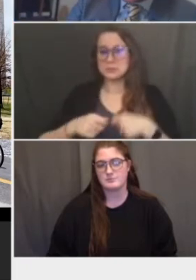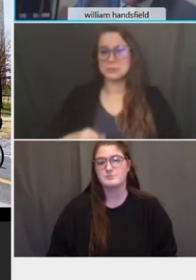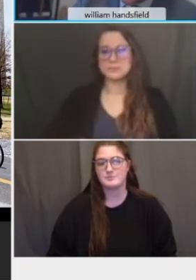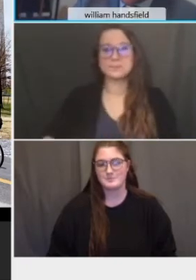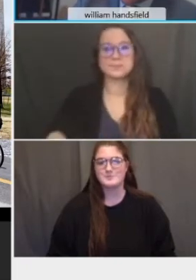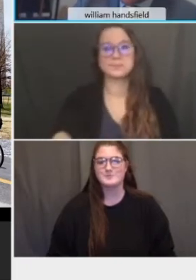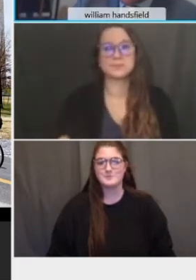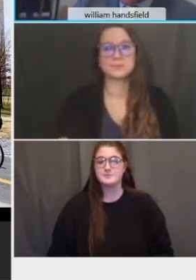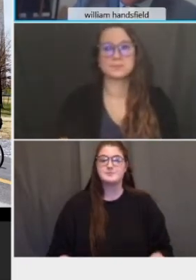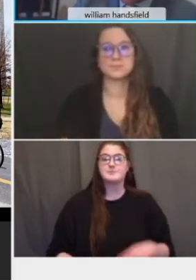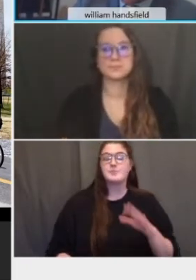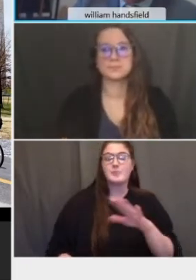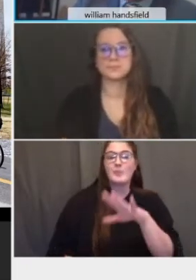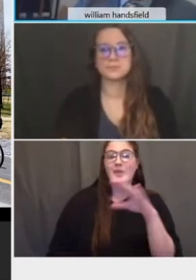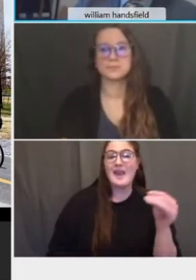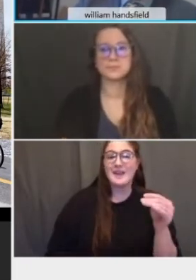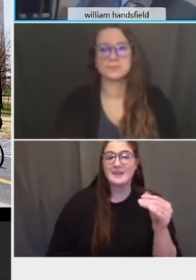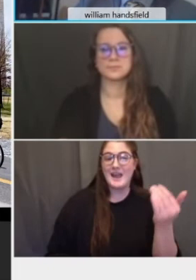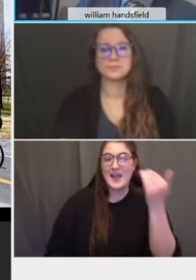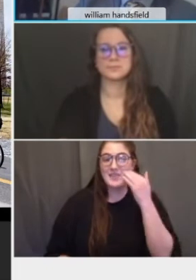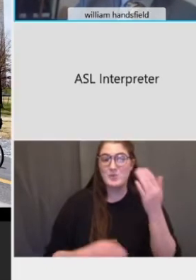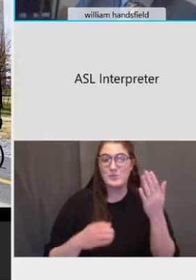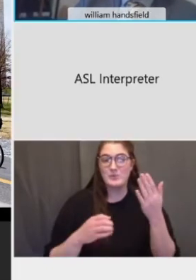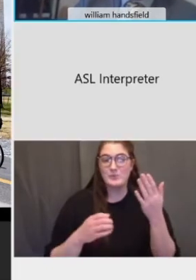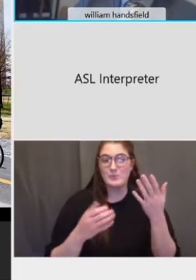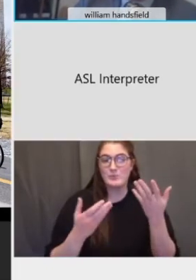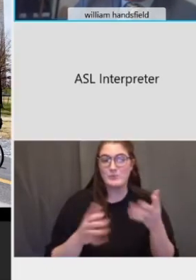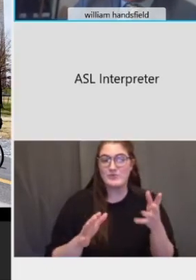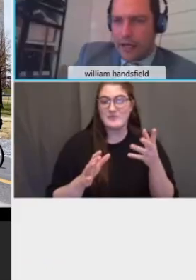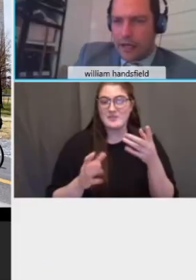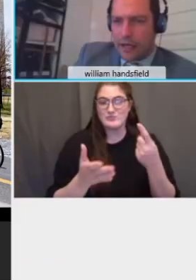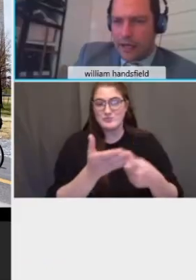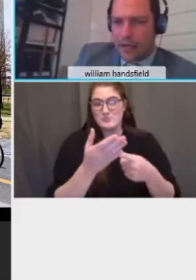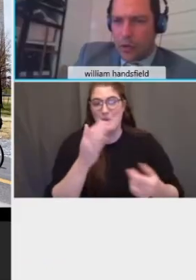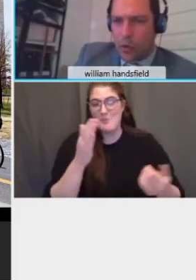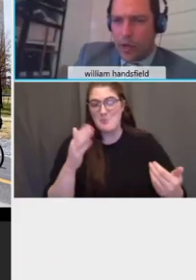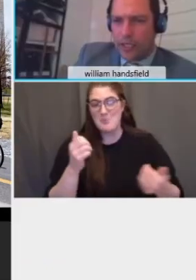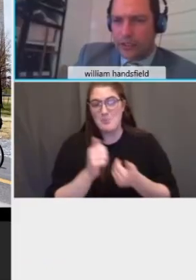And I think, I think we've covered most of the